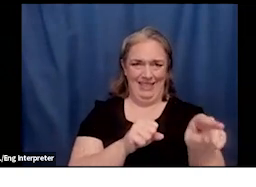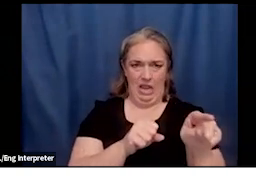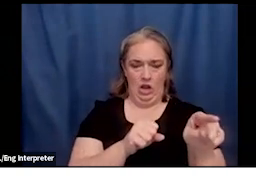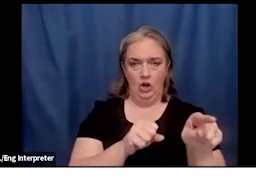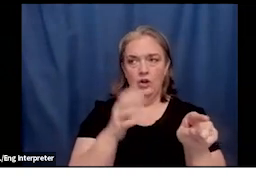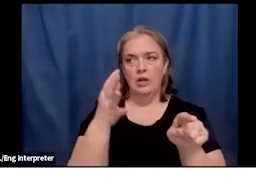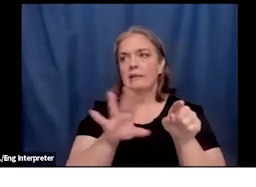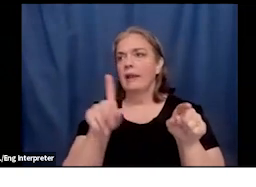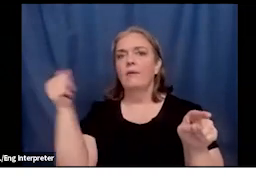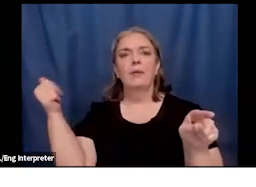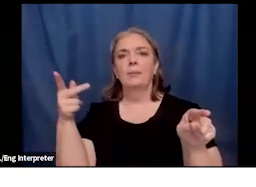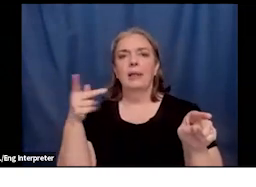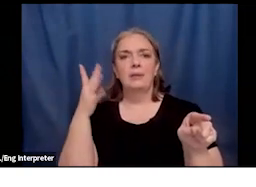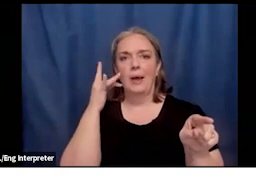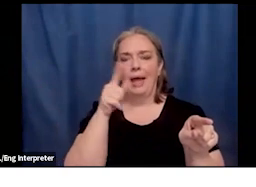whatever your details might be.